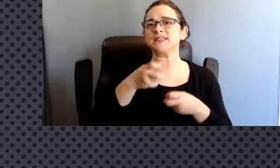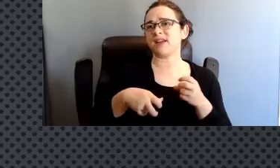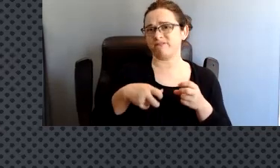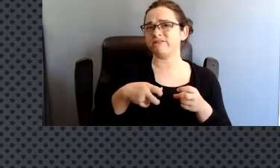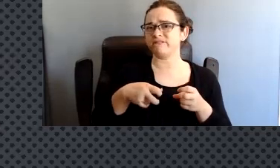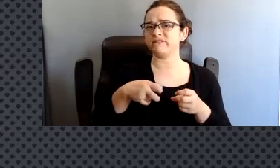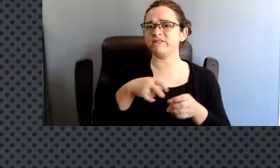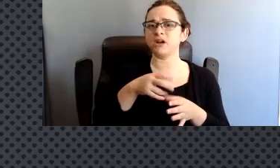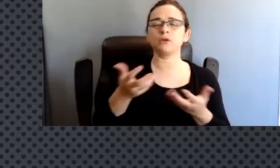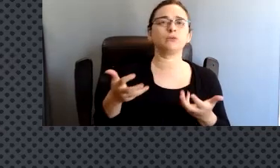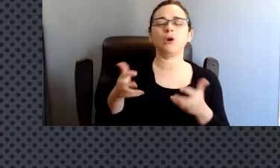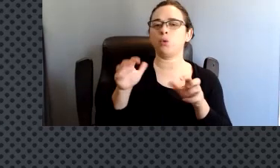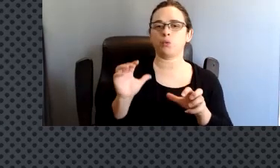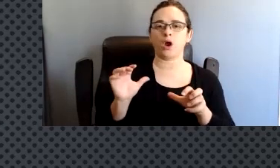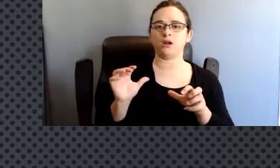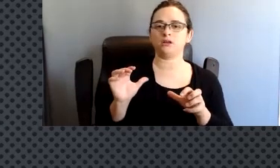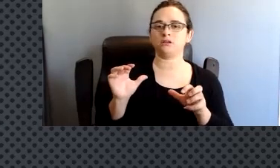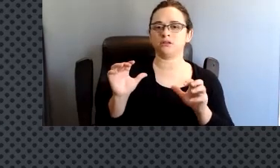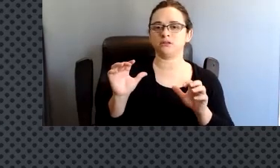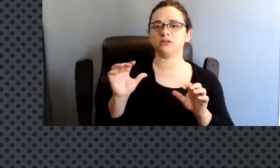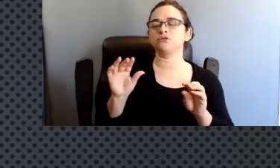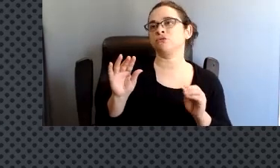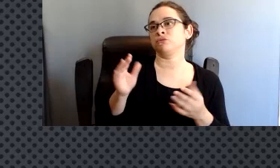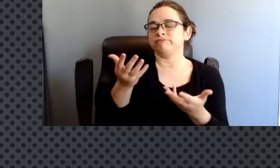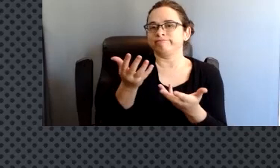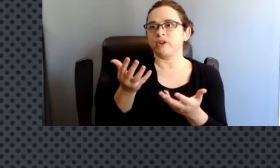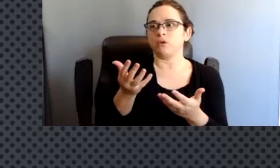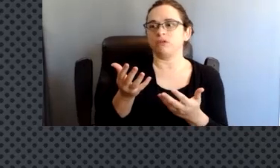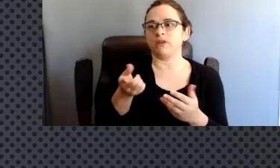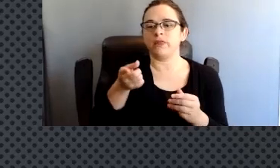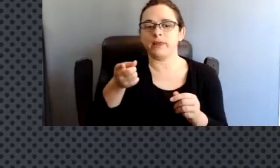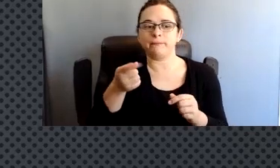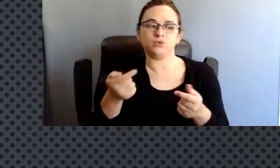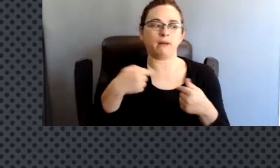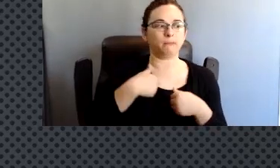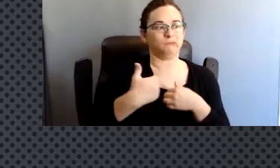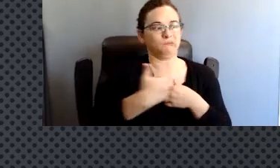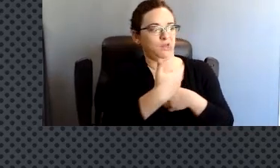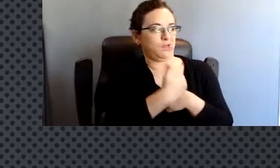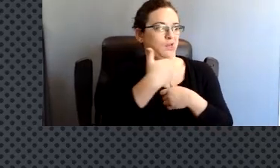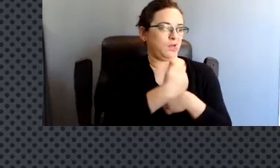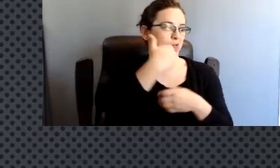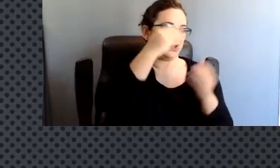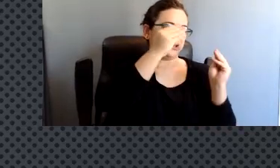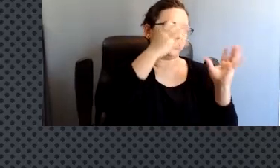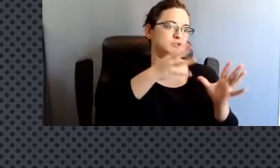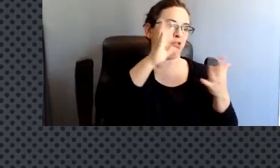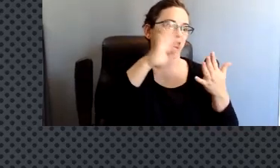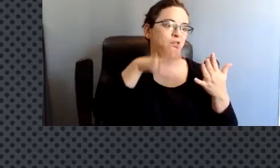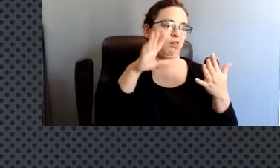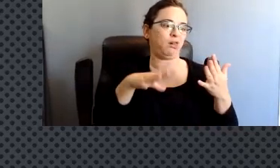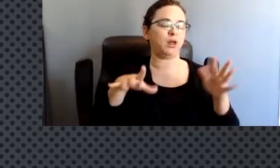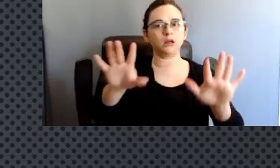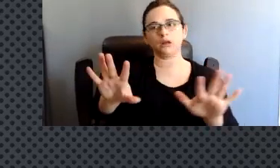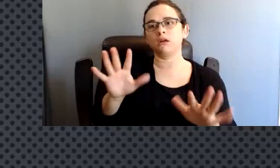thinking, focus. We really want them to think critically. Sometimes they come to us with the blame game, right? Well, my professor did this or my professor did that. And it's like, wait, let's